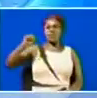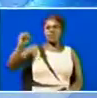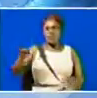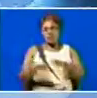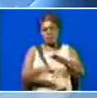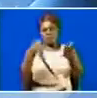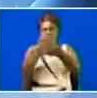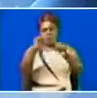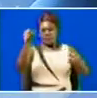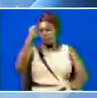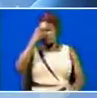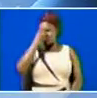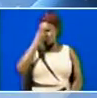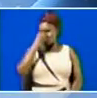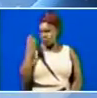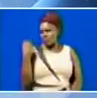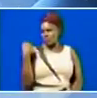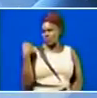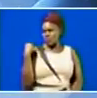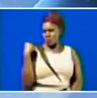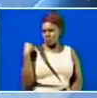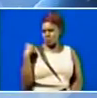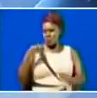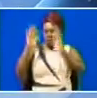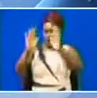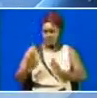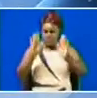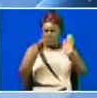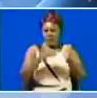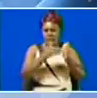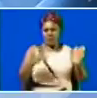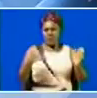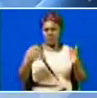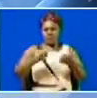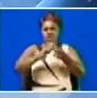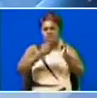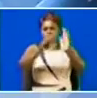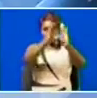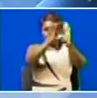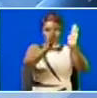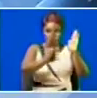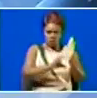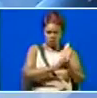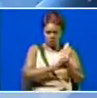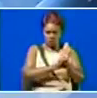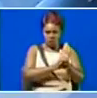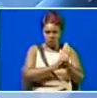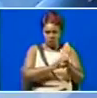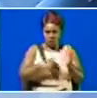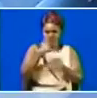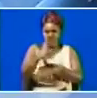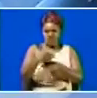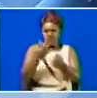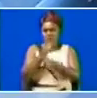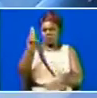Deputy President William Ruto has in recent days intensified campaigns against a likely referendum in the aftermath of his boss, President